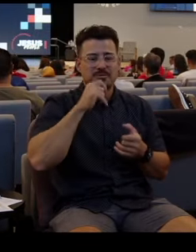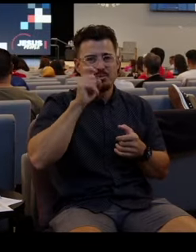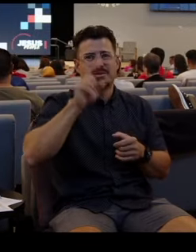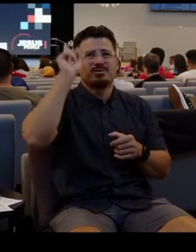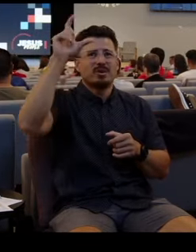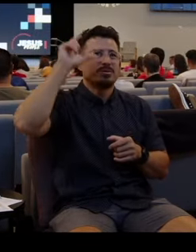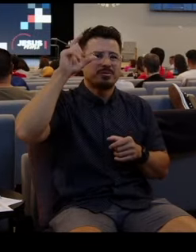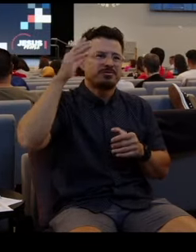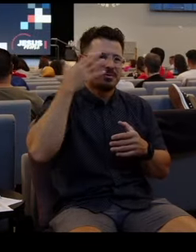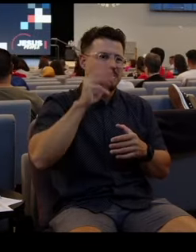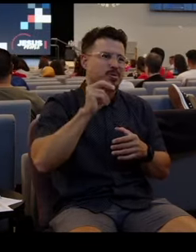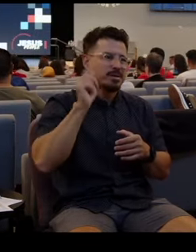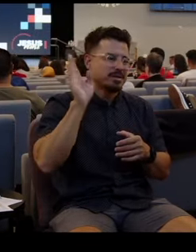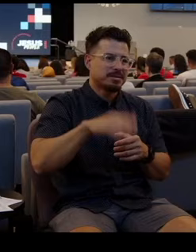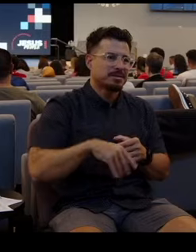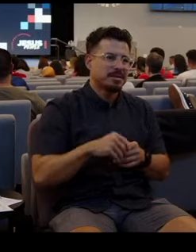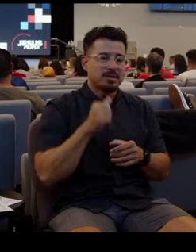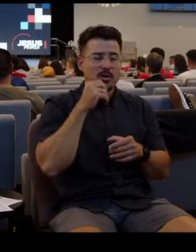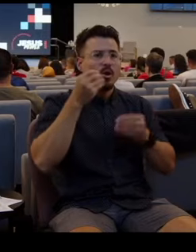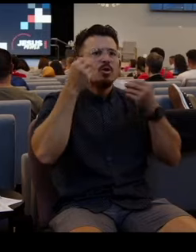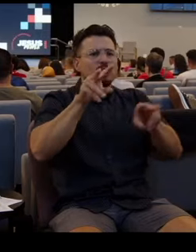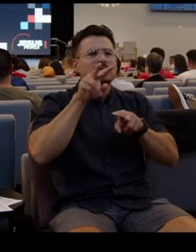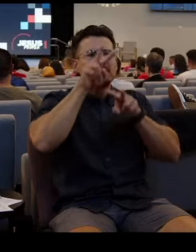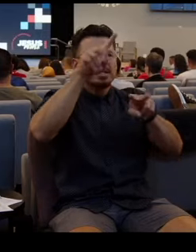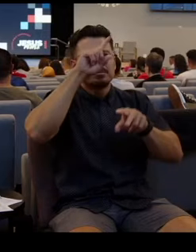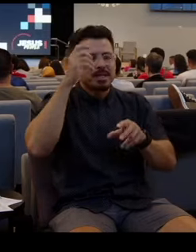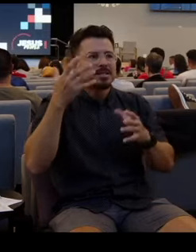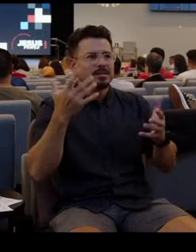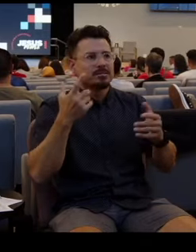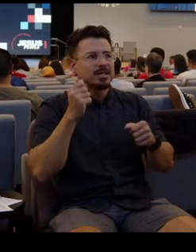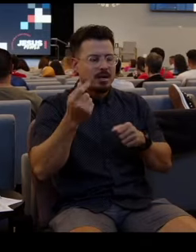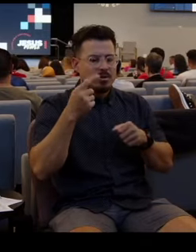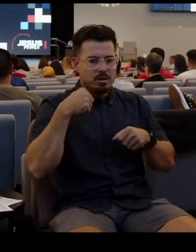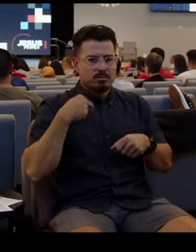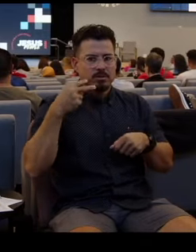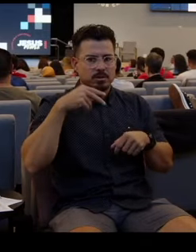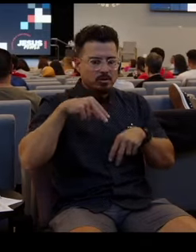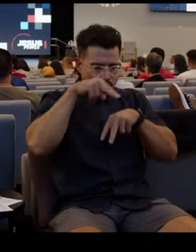simply saying that that great vision somehow has become very Earth-bound.